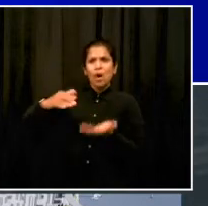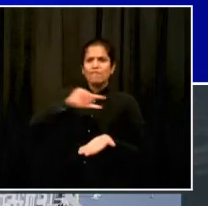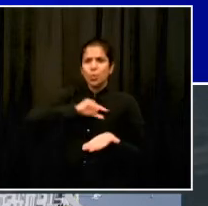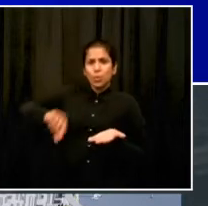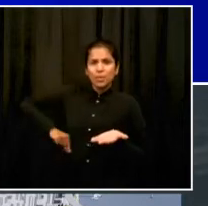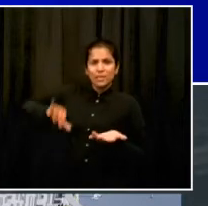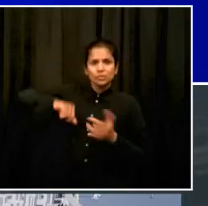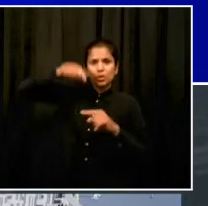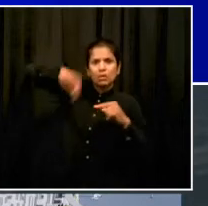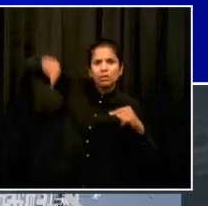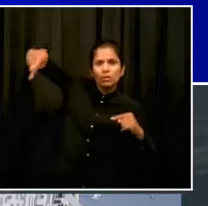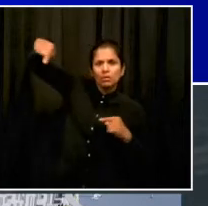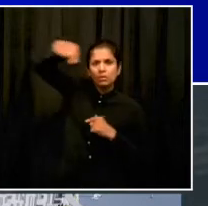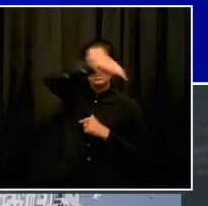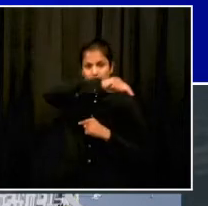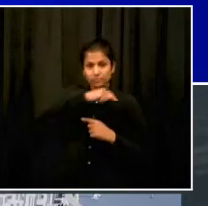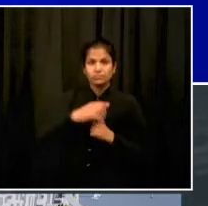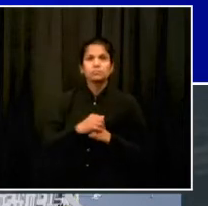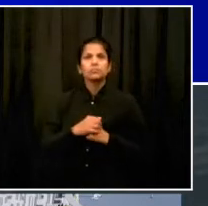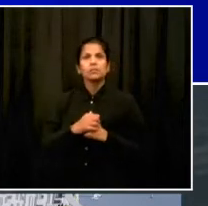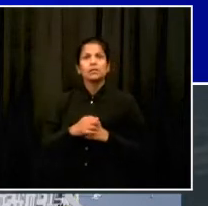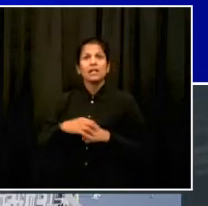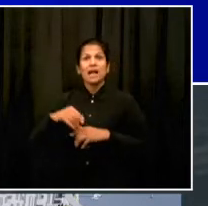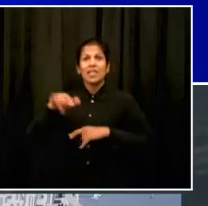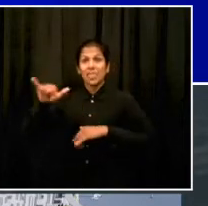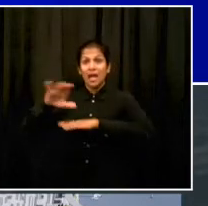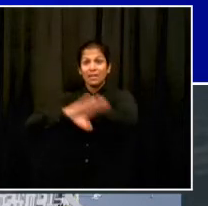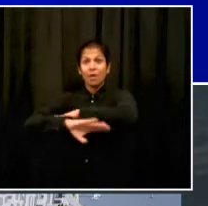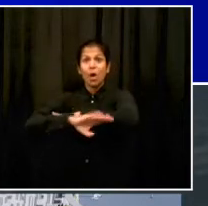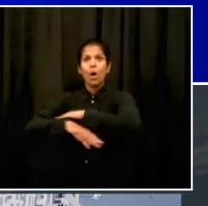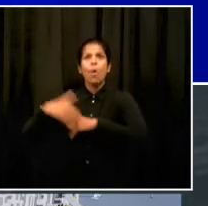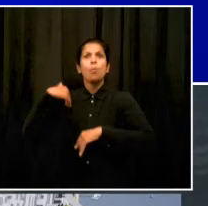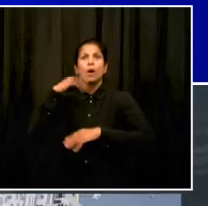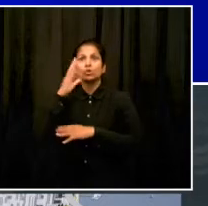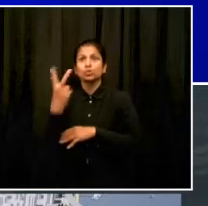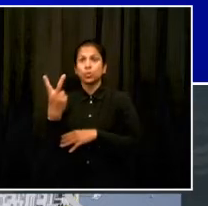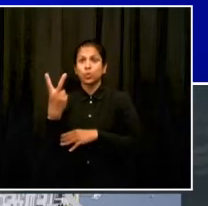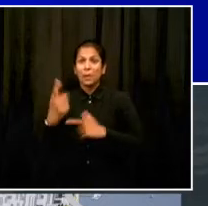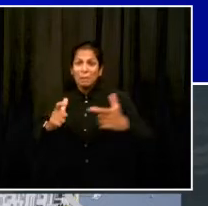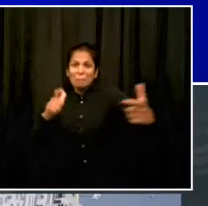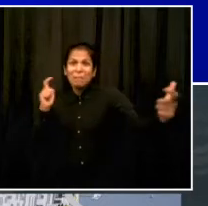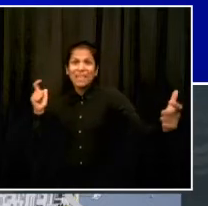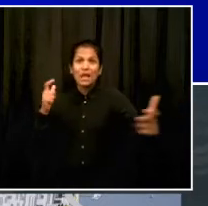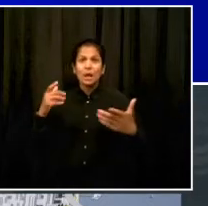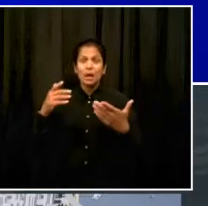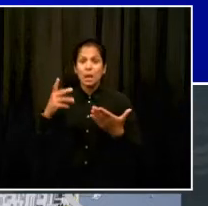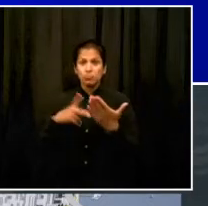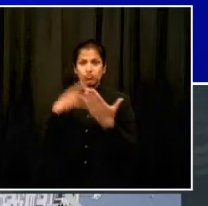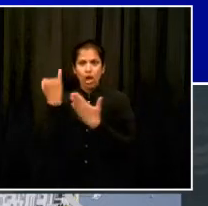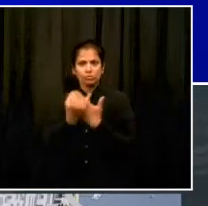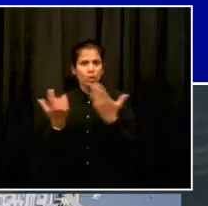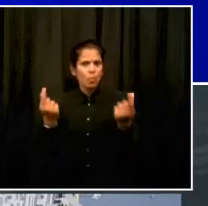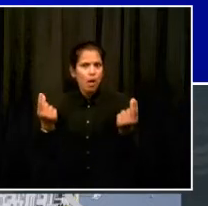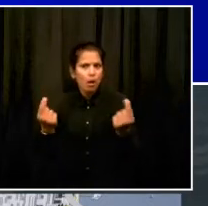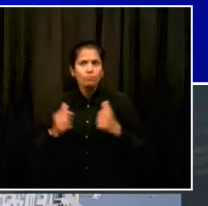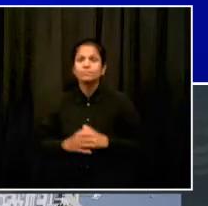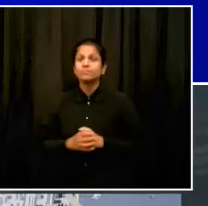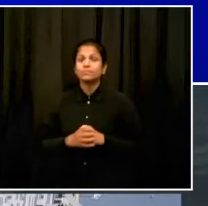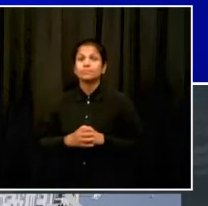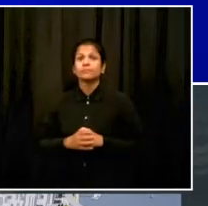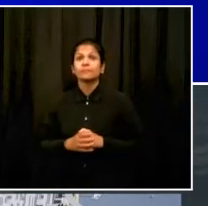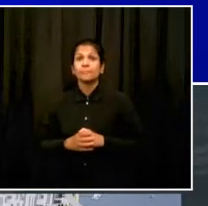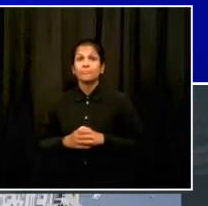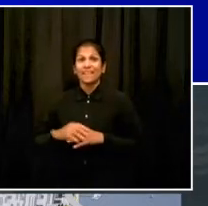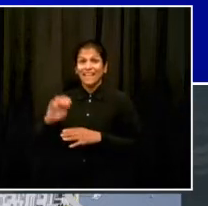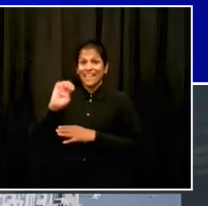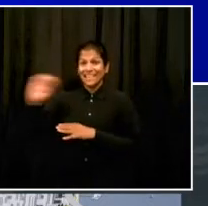breaking ground on 2 massive coastal infrastructure projects. The East Side Coastal Resiliency Project, where we're investing $1.45 billion